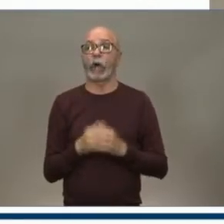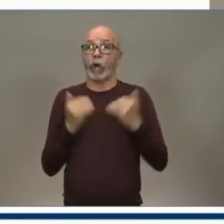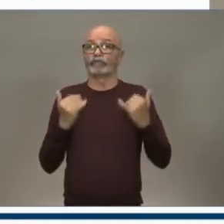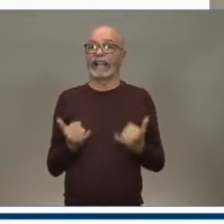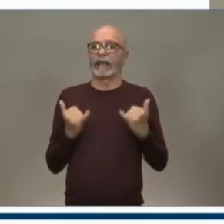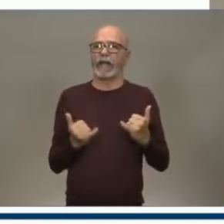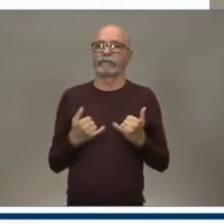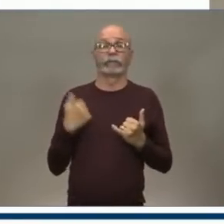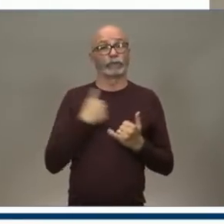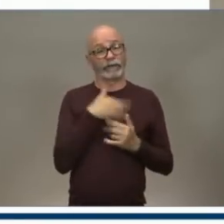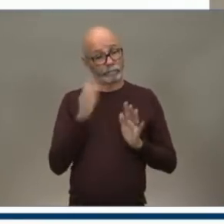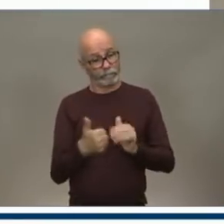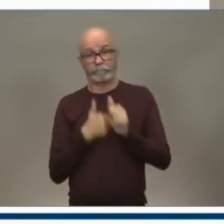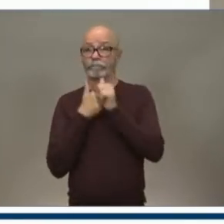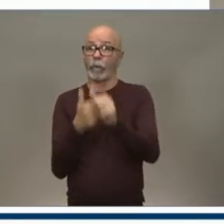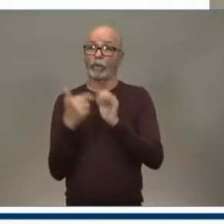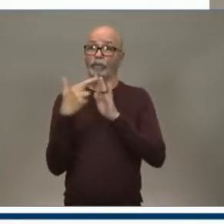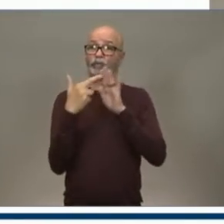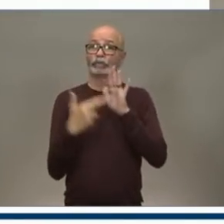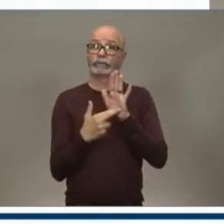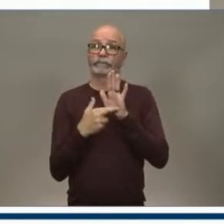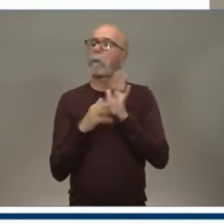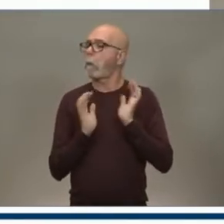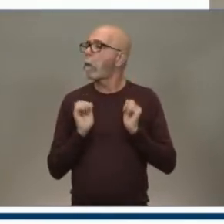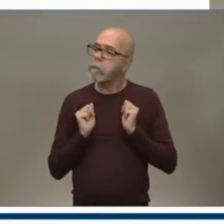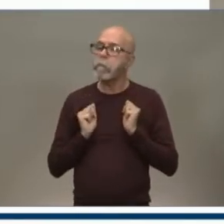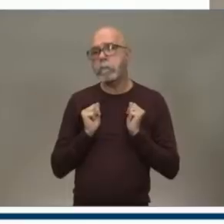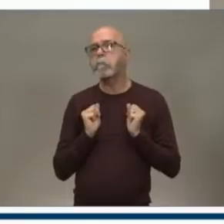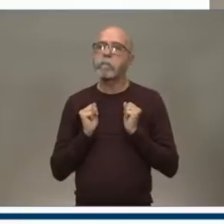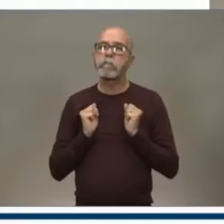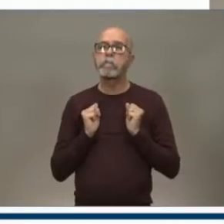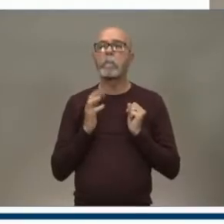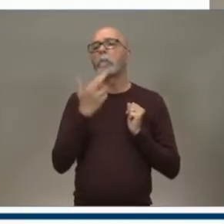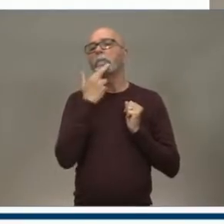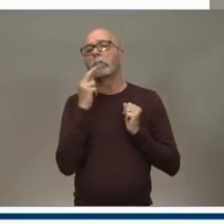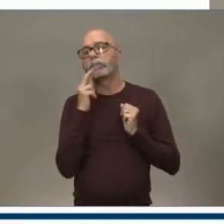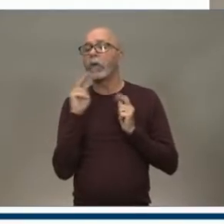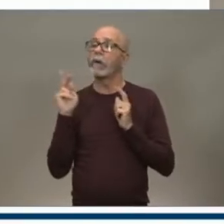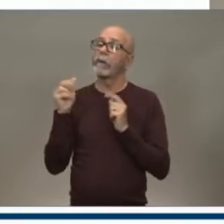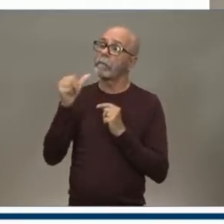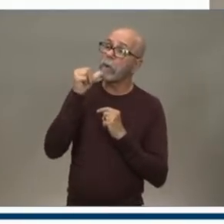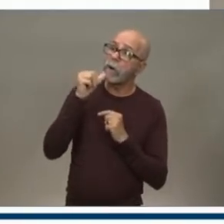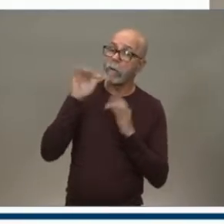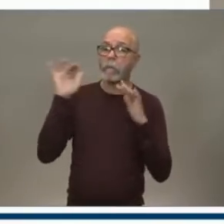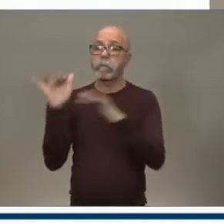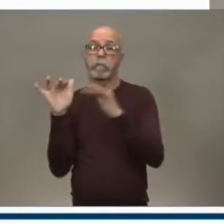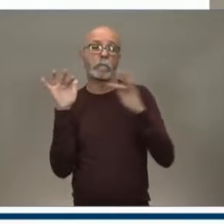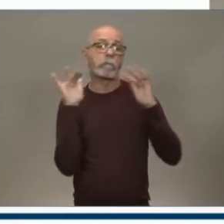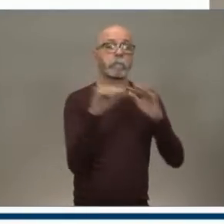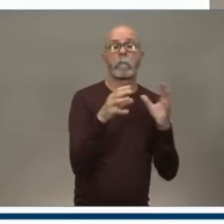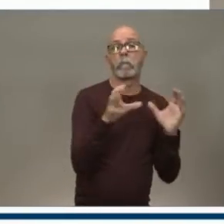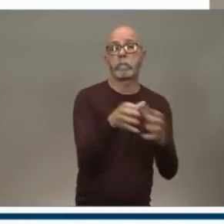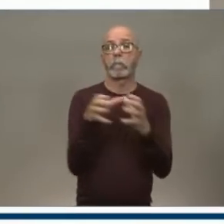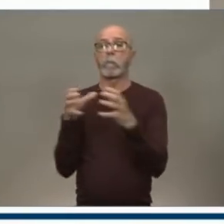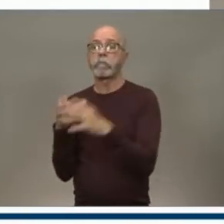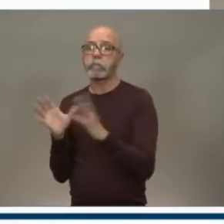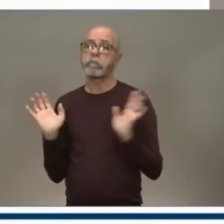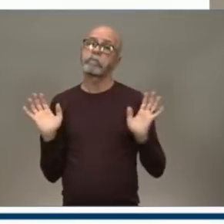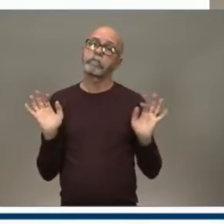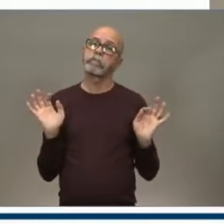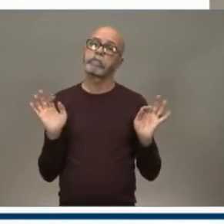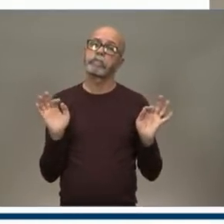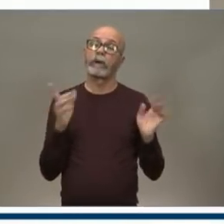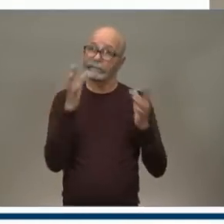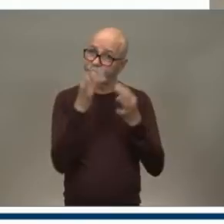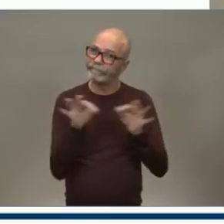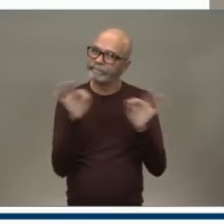safe social activities. What the necessary level of safety that has to be applied through the public health order,